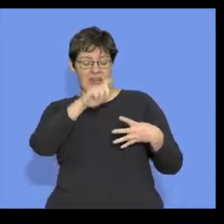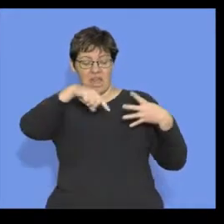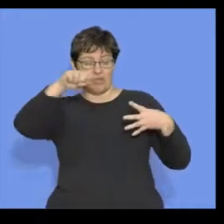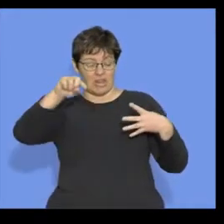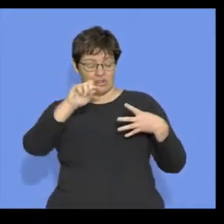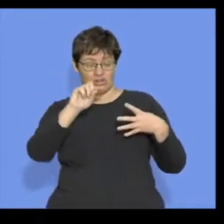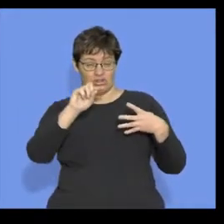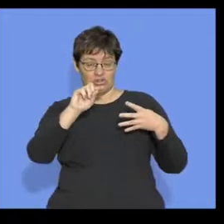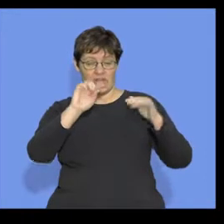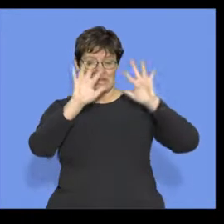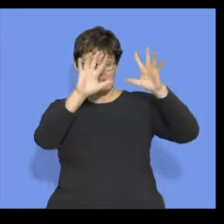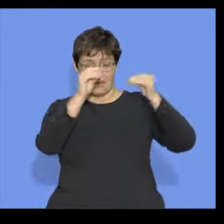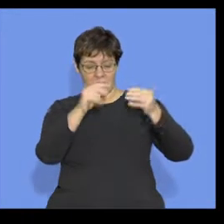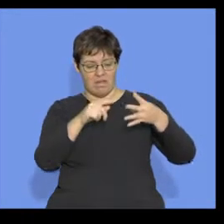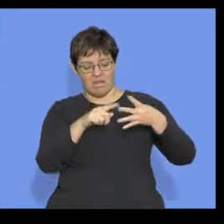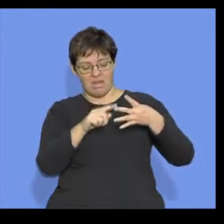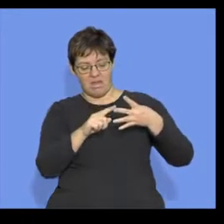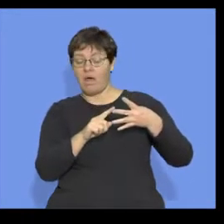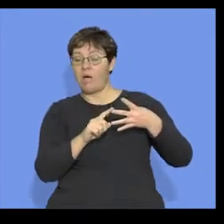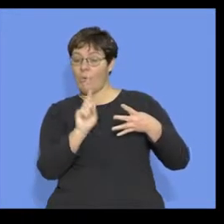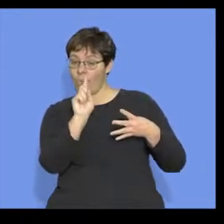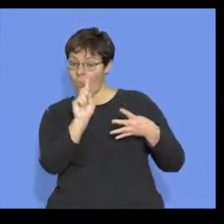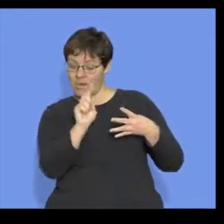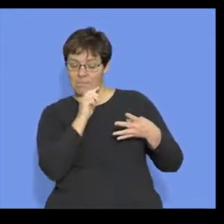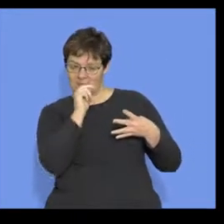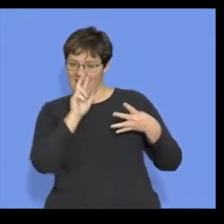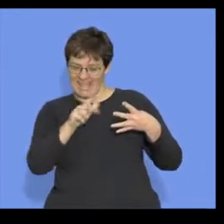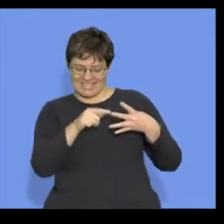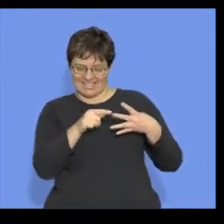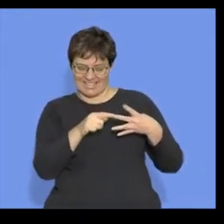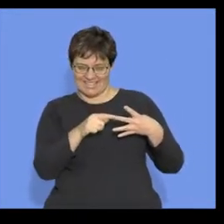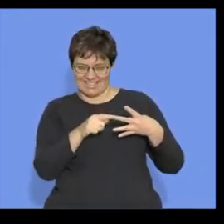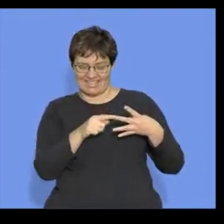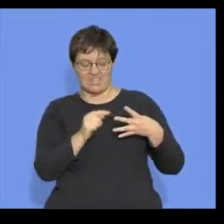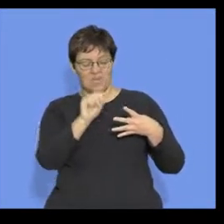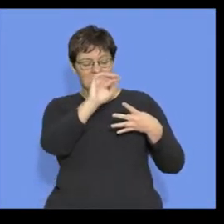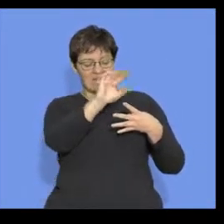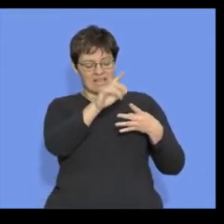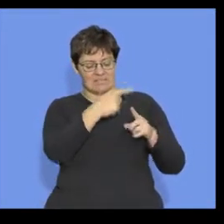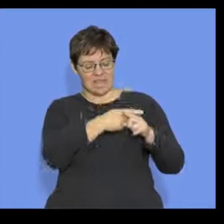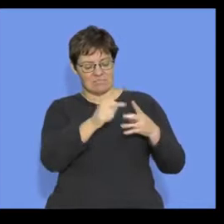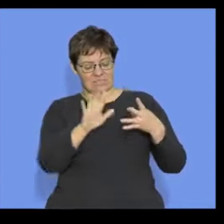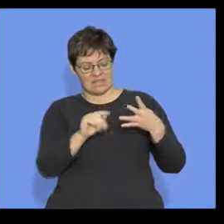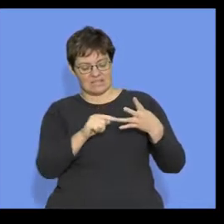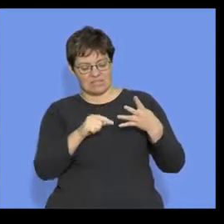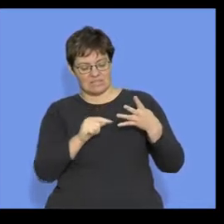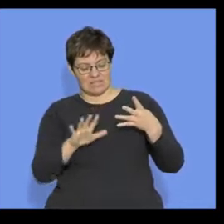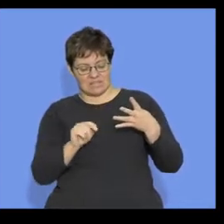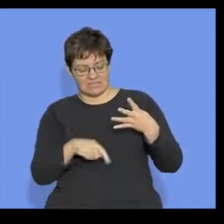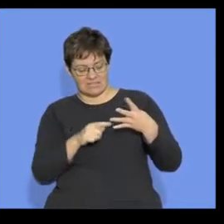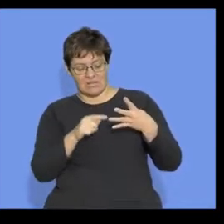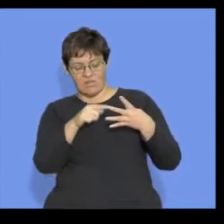of arranging other three places will have what? 10 times 10 times 10, which is